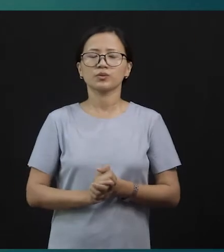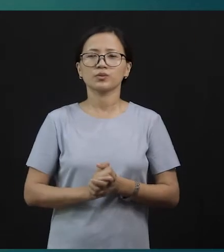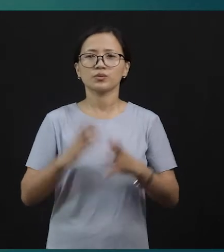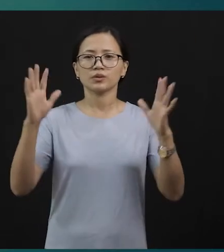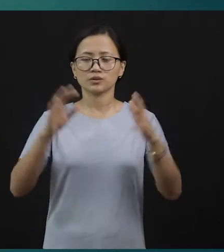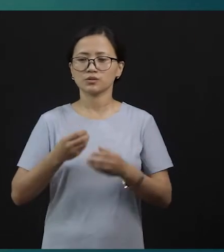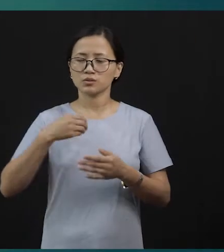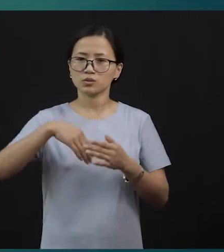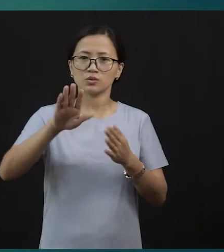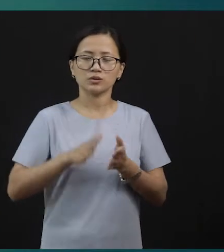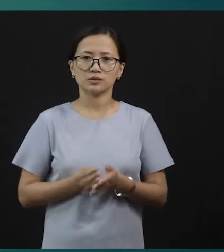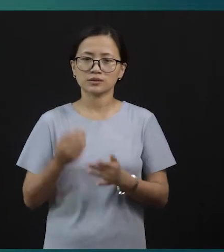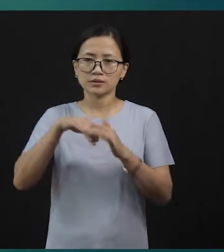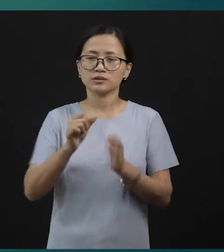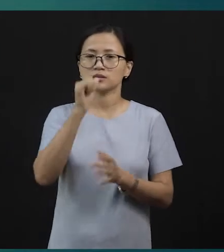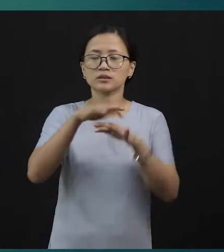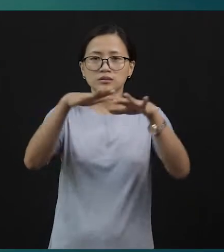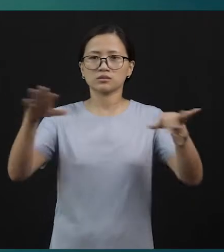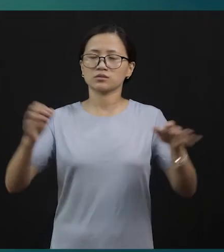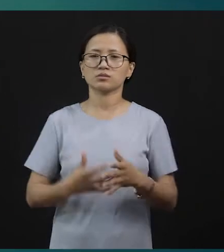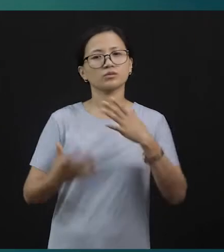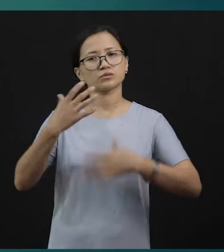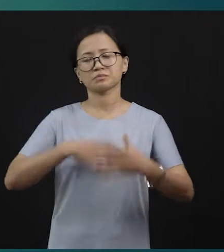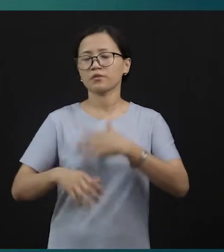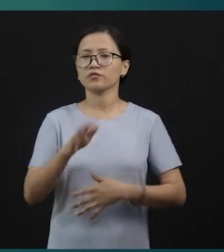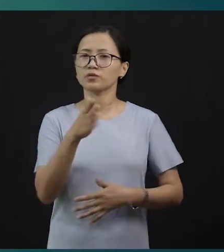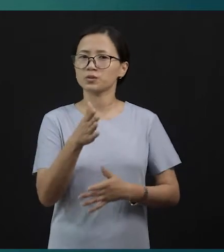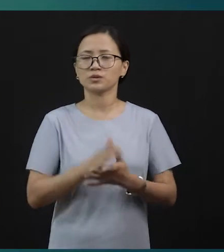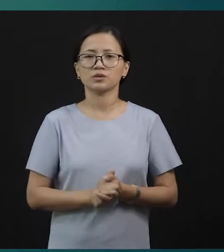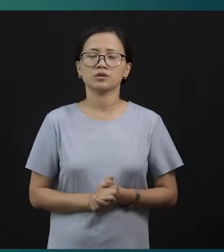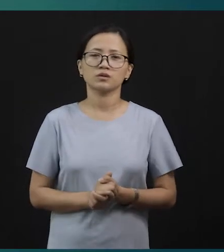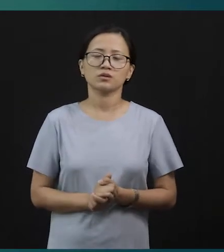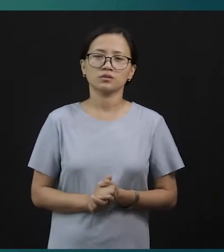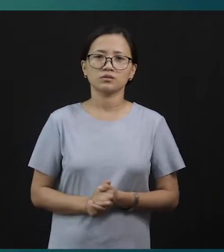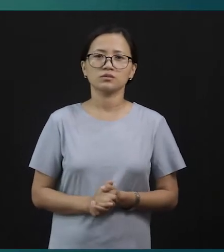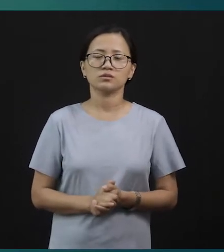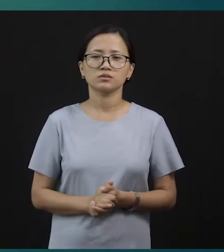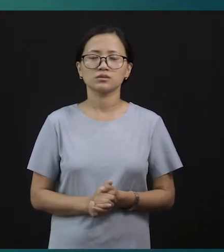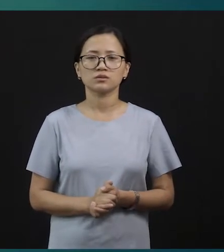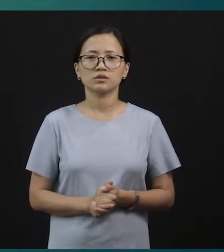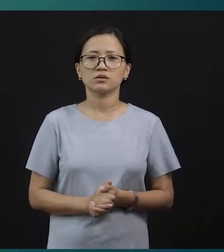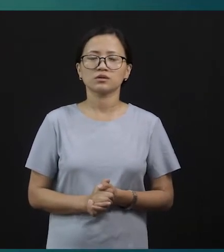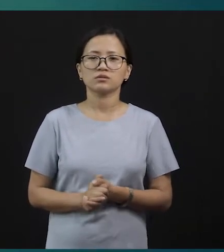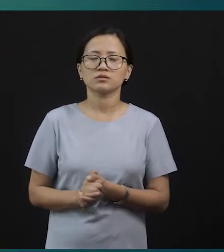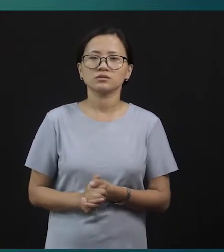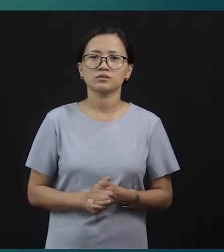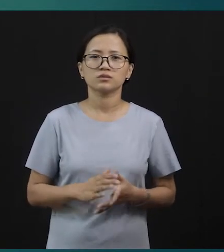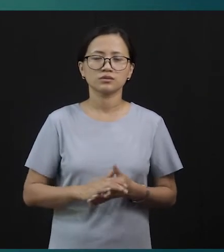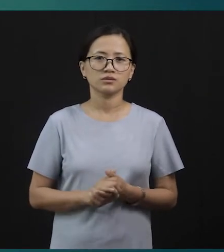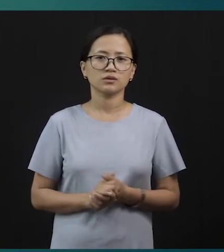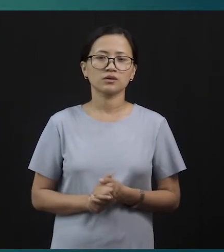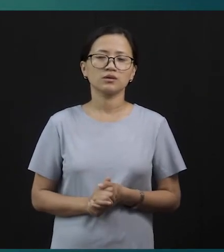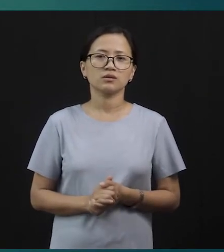in danger. They may not be able to survive, or even if they survive, there would be shipwreck, the damaging of the